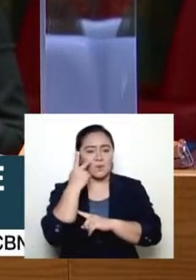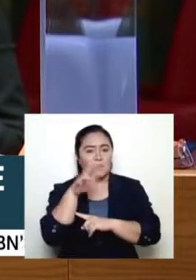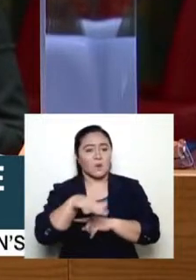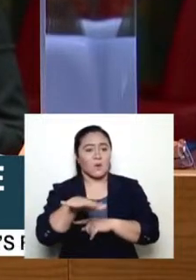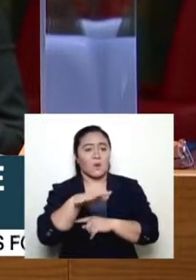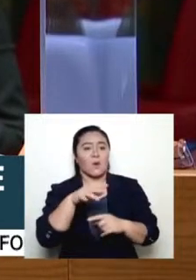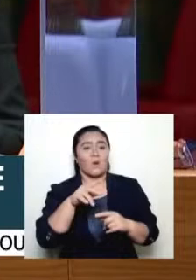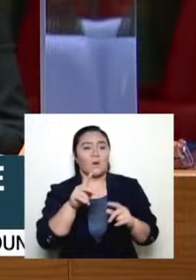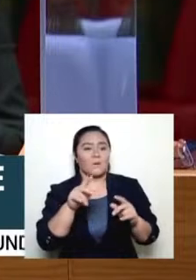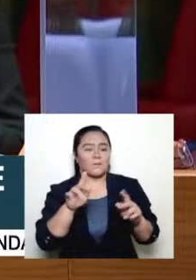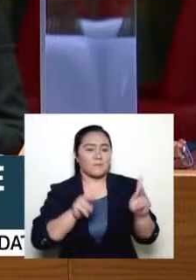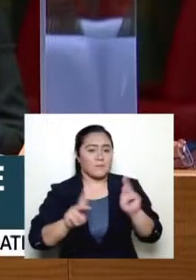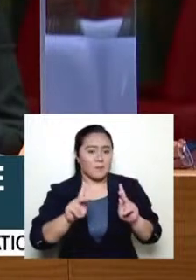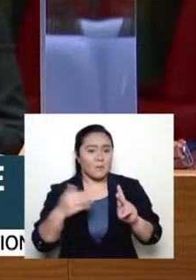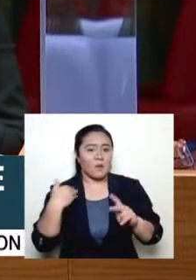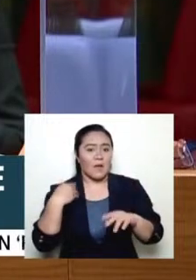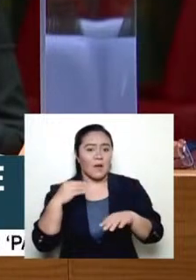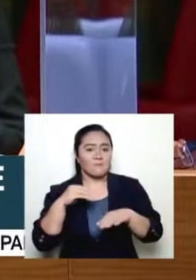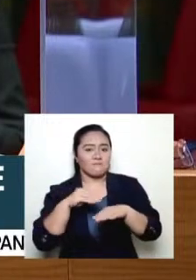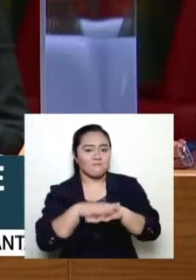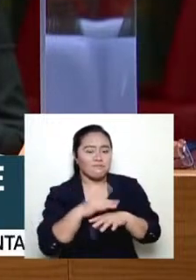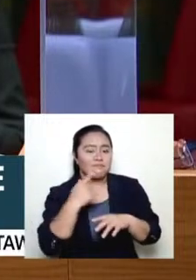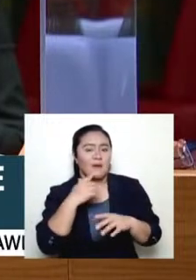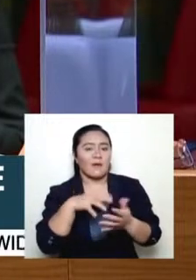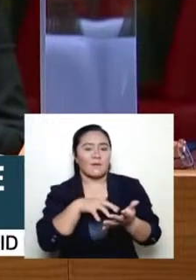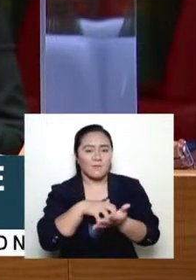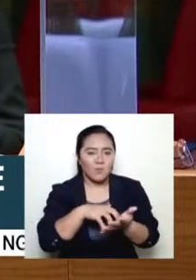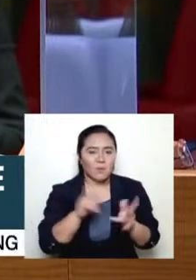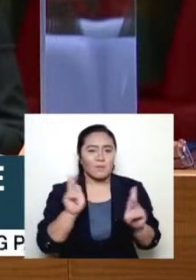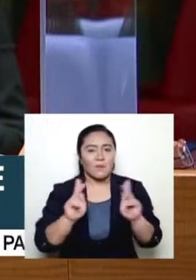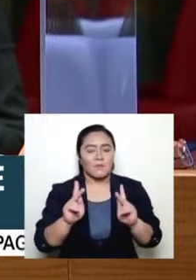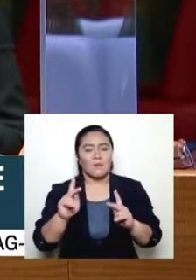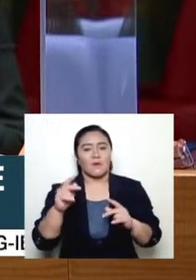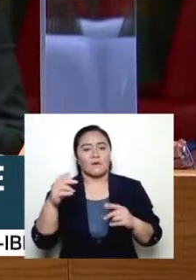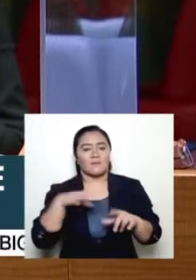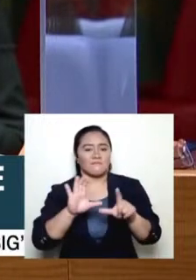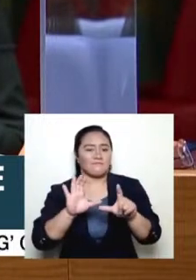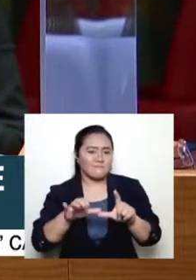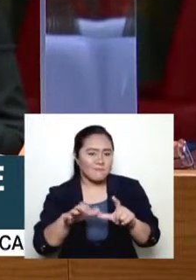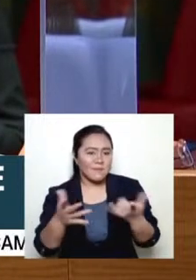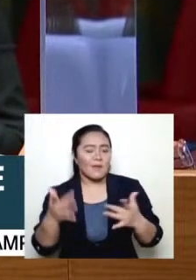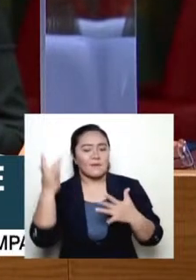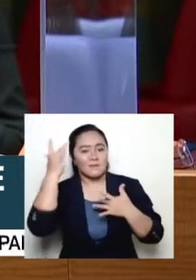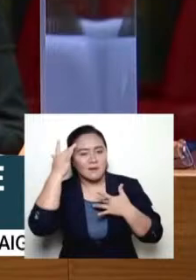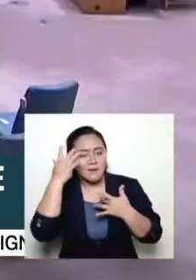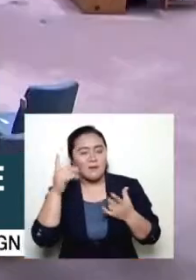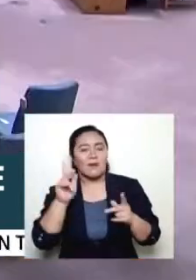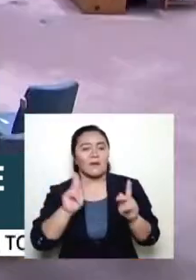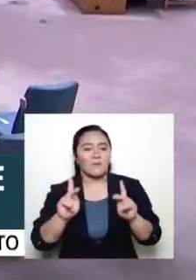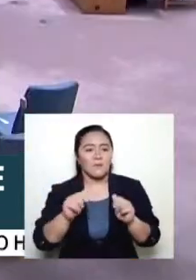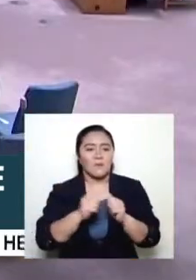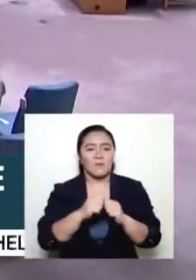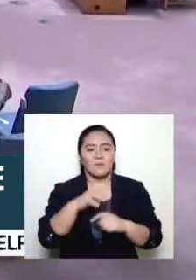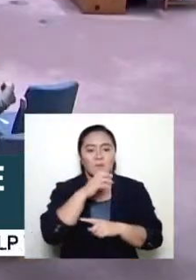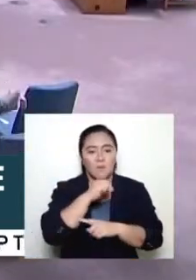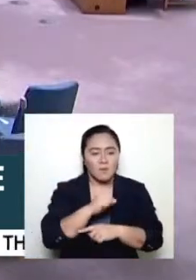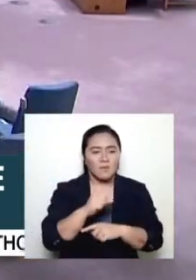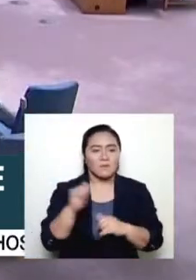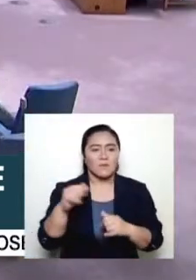with disabilities, the elderly, children, continue to bear the brunt of suffering.